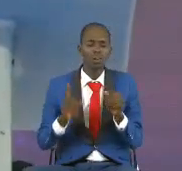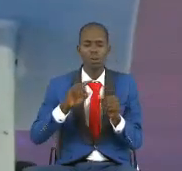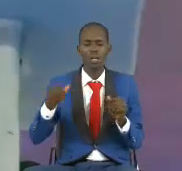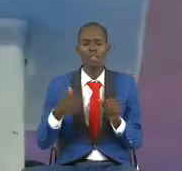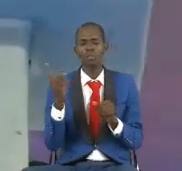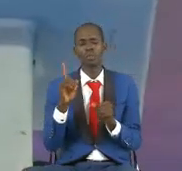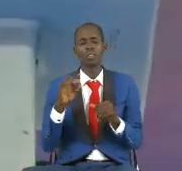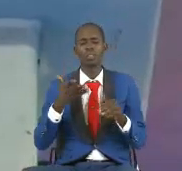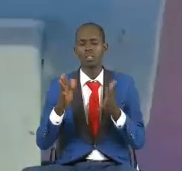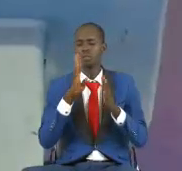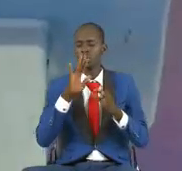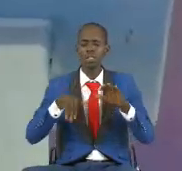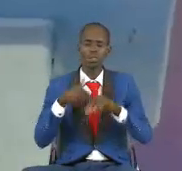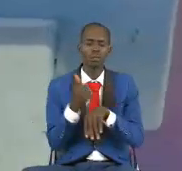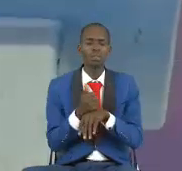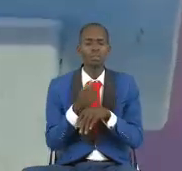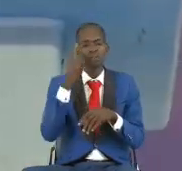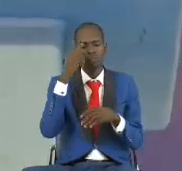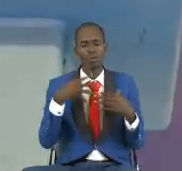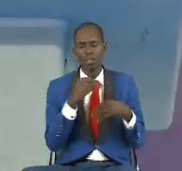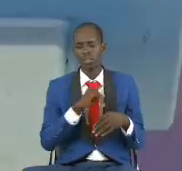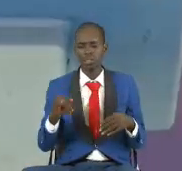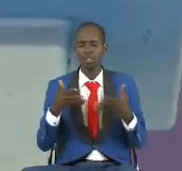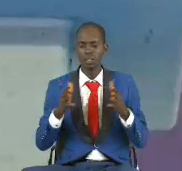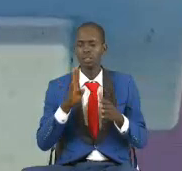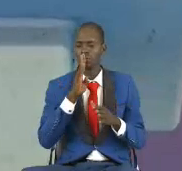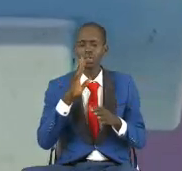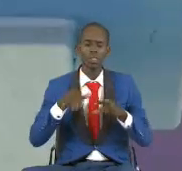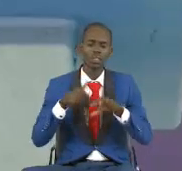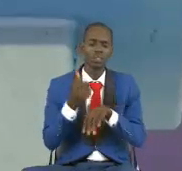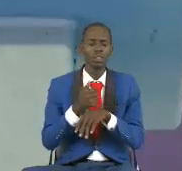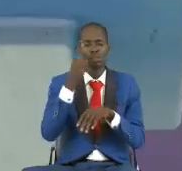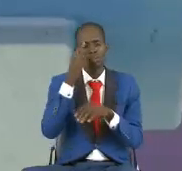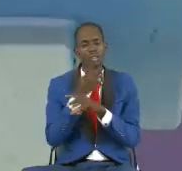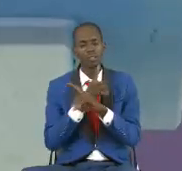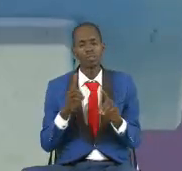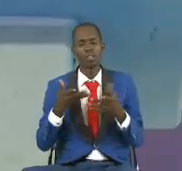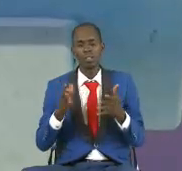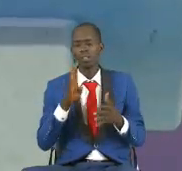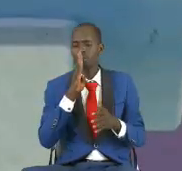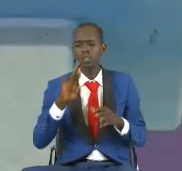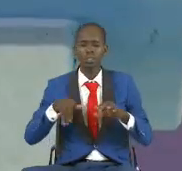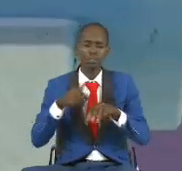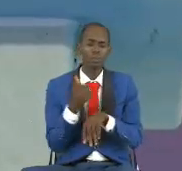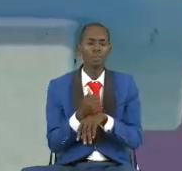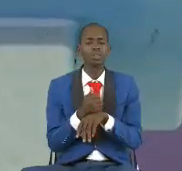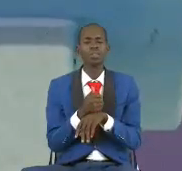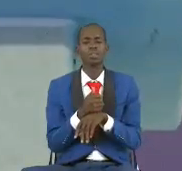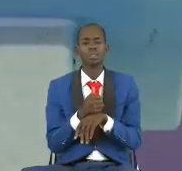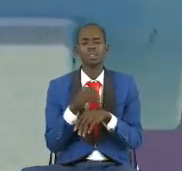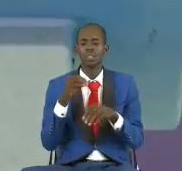confirmation. For healing, a confirmation. For deliverance, a confirmation. In